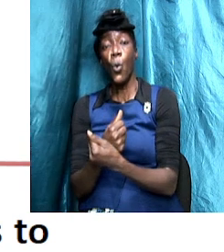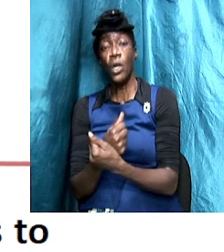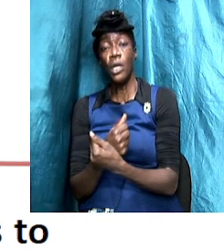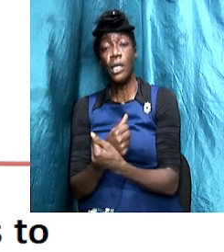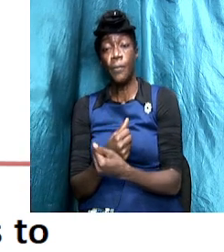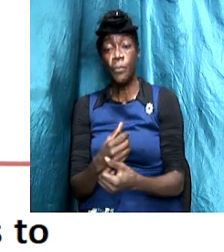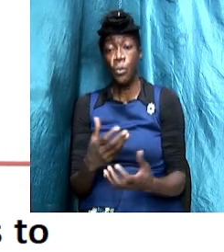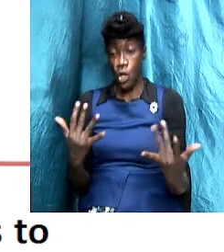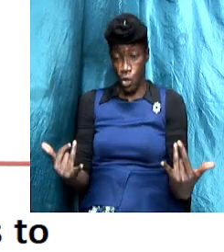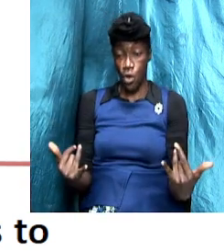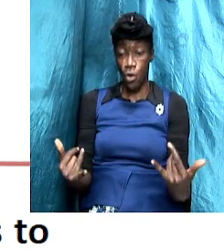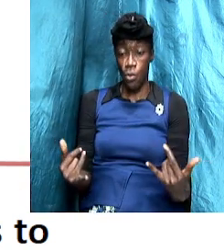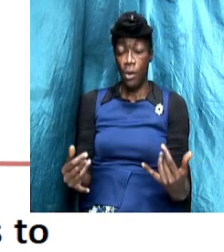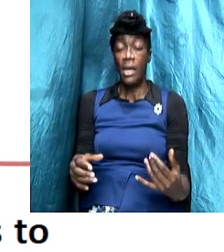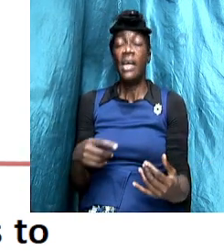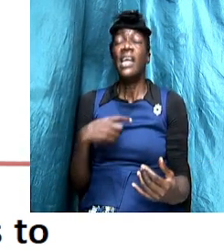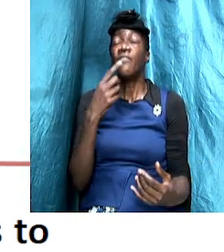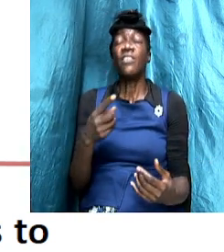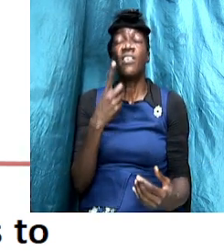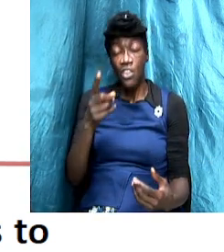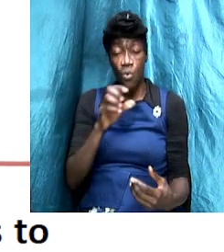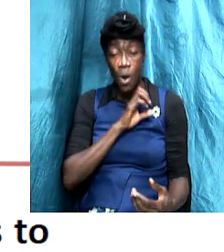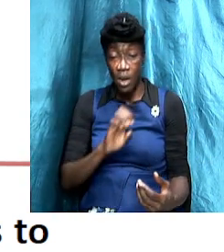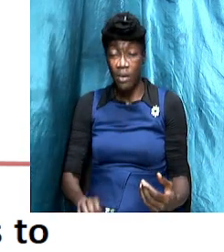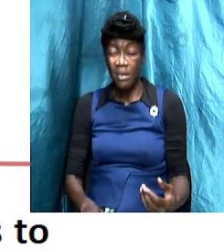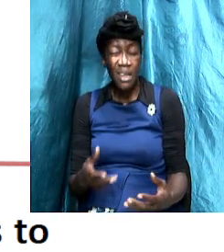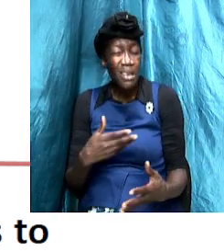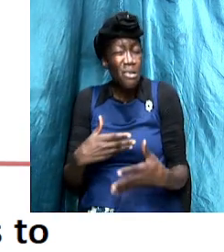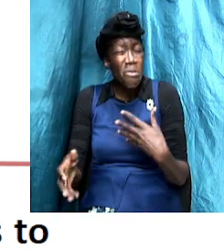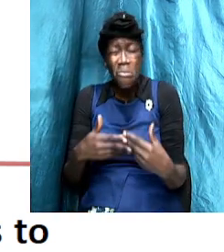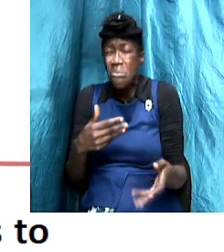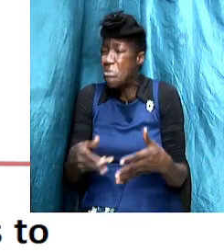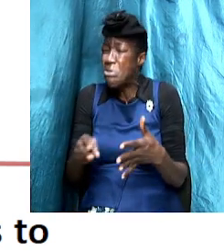don't mean nothing bad to us because it means that we are followers of Christ.